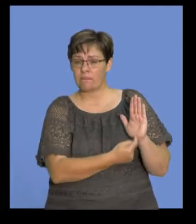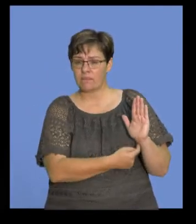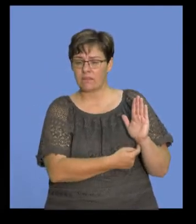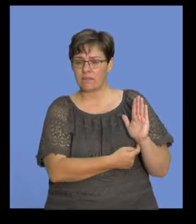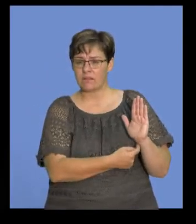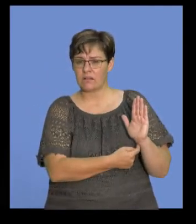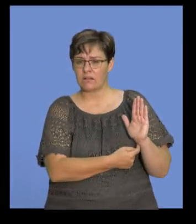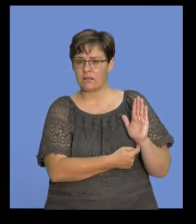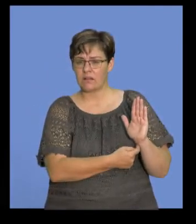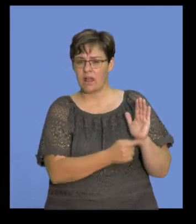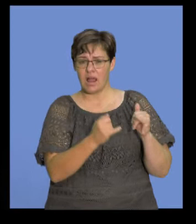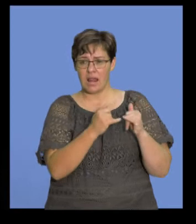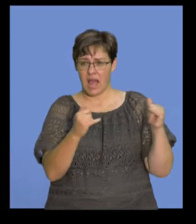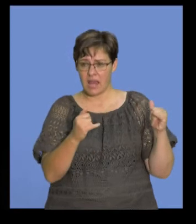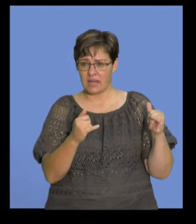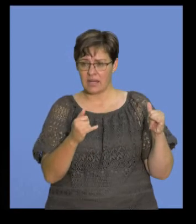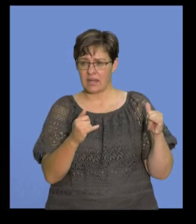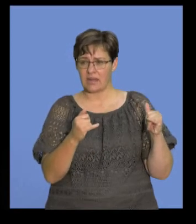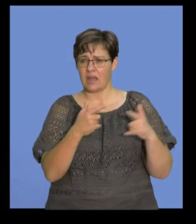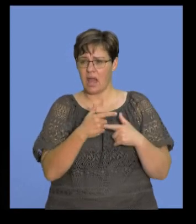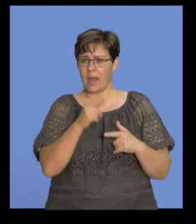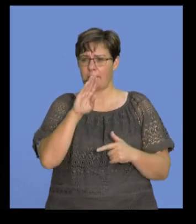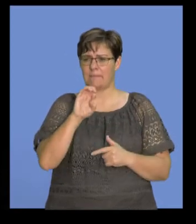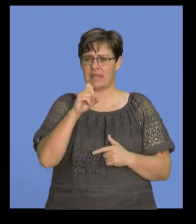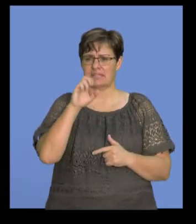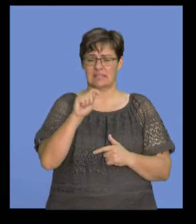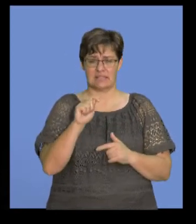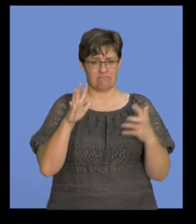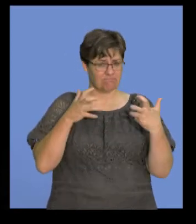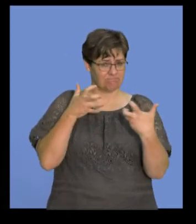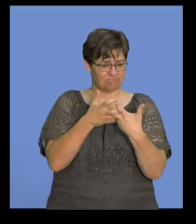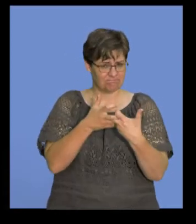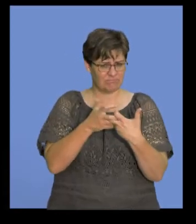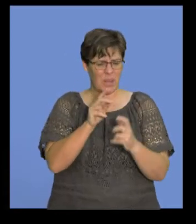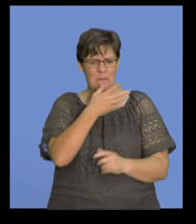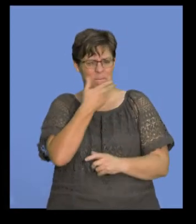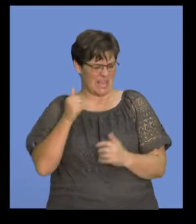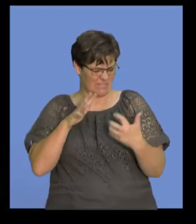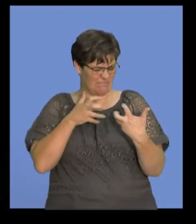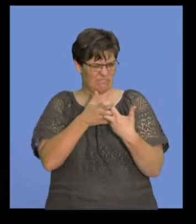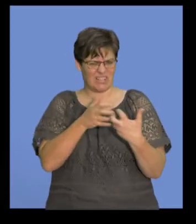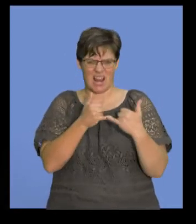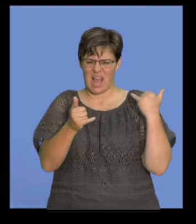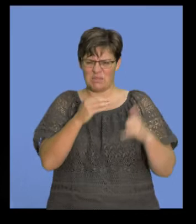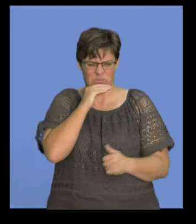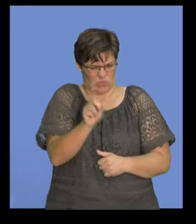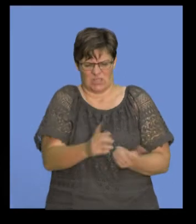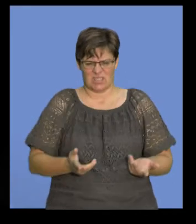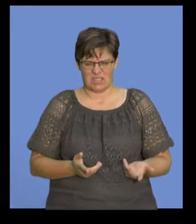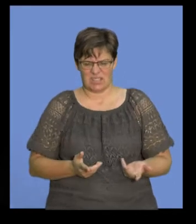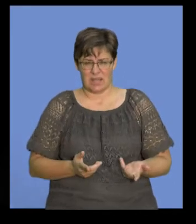questions that you've got to look at: is the line a best fit line or not? And essentially we've got to understand what the term best fit